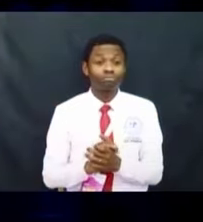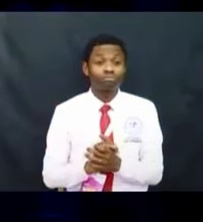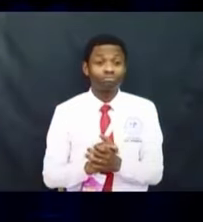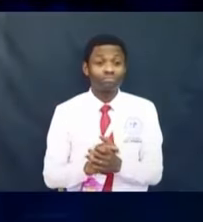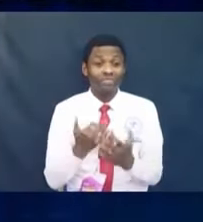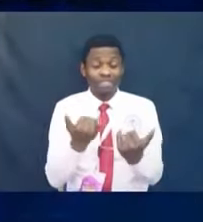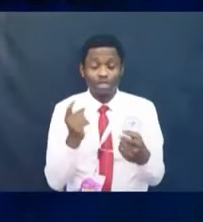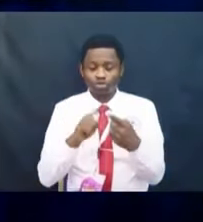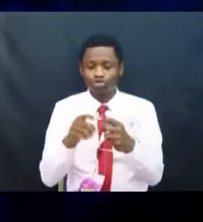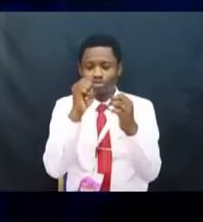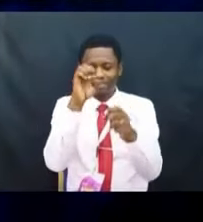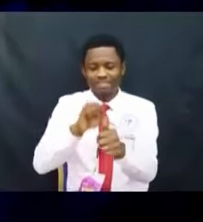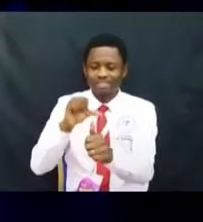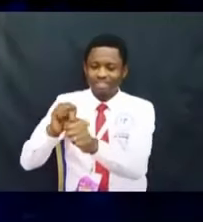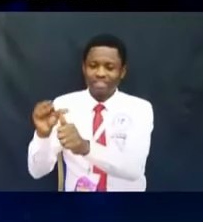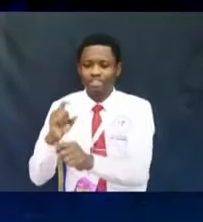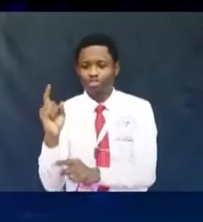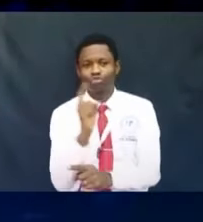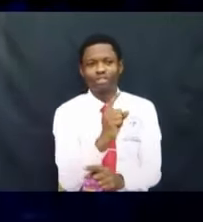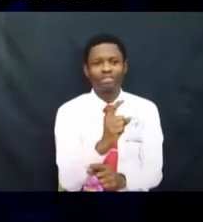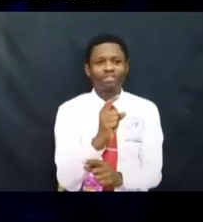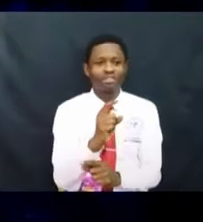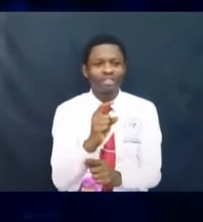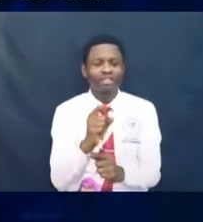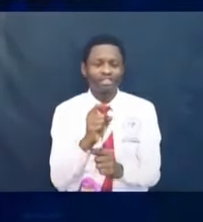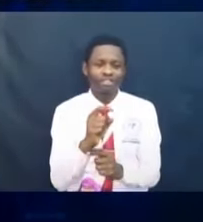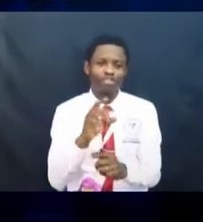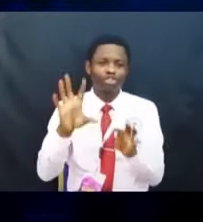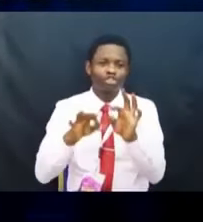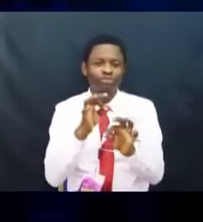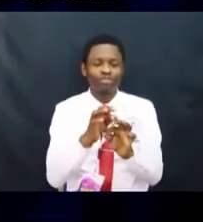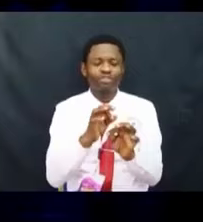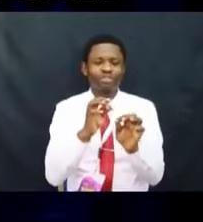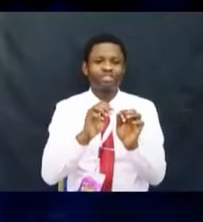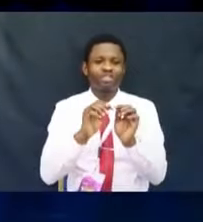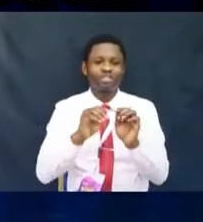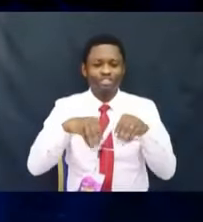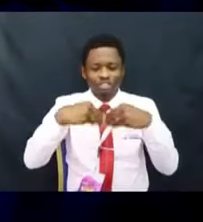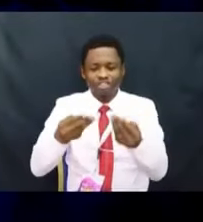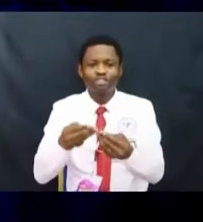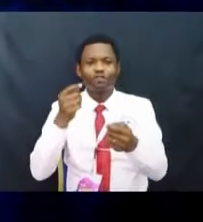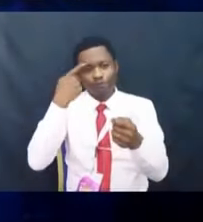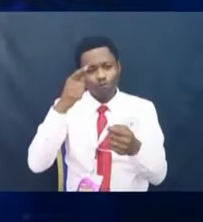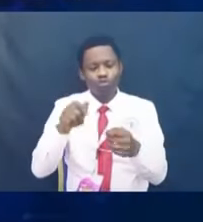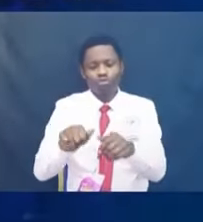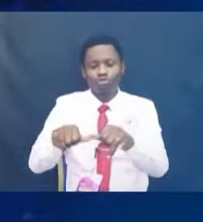Now to each one, the manifestation of the Spirit is given for the common